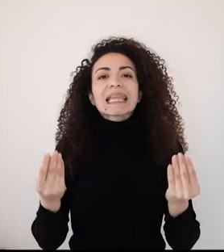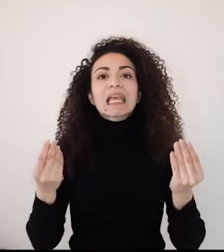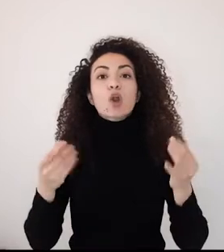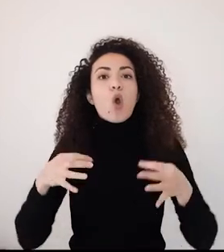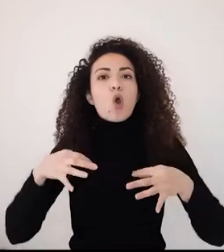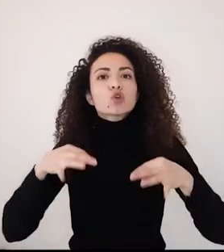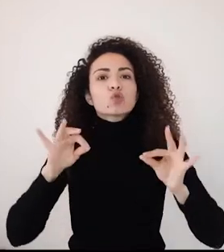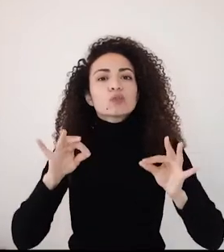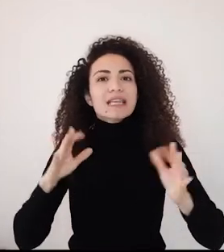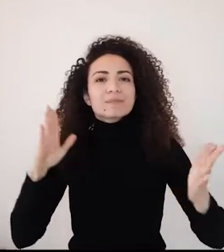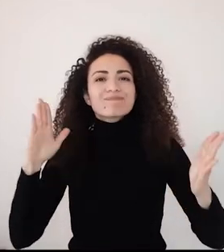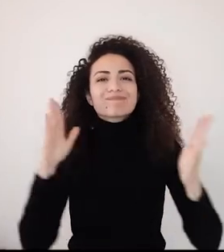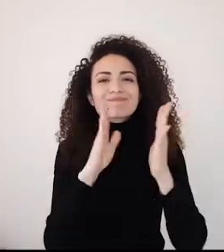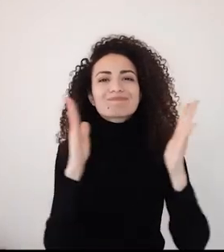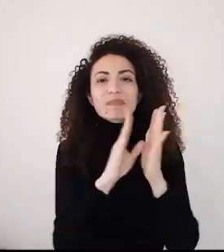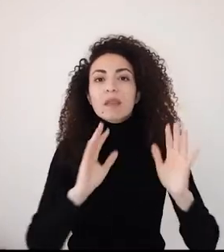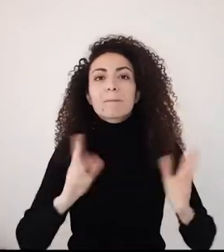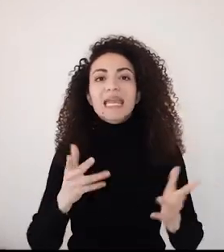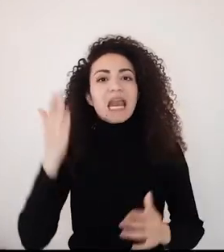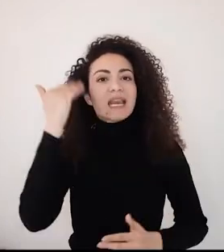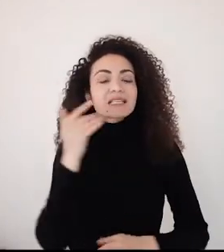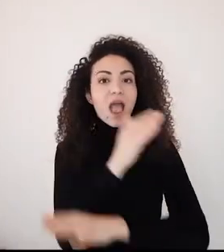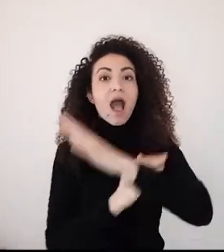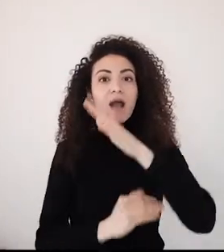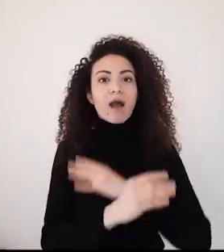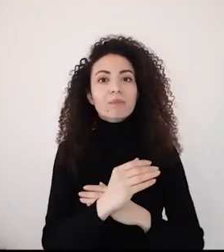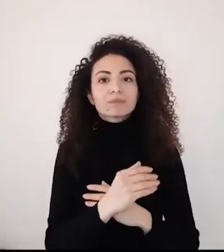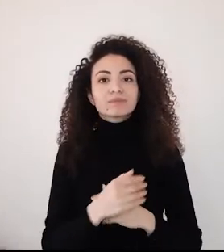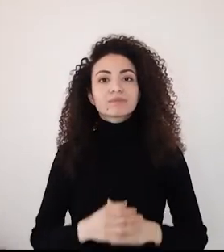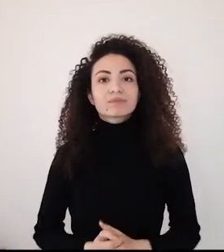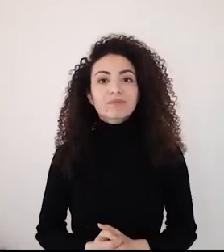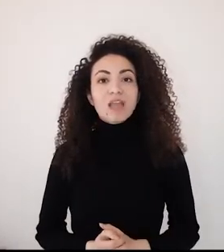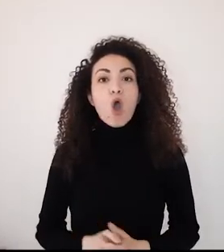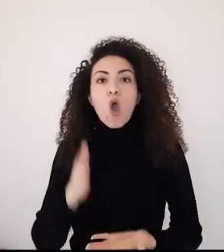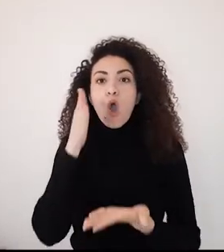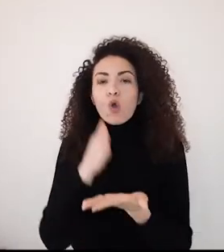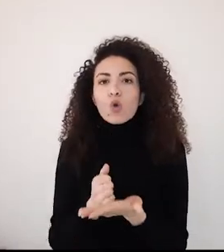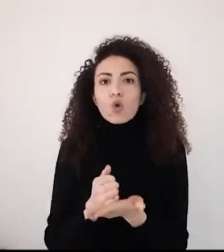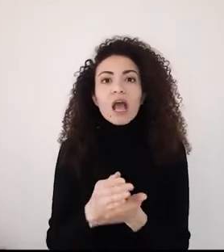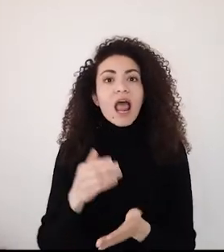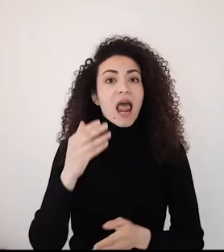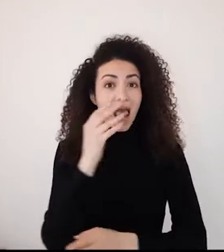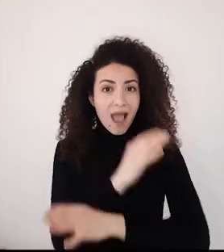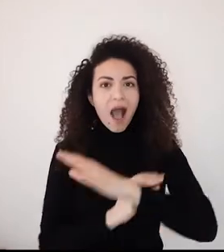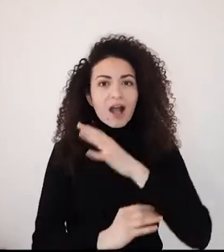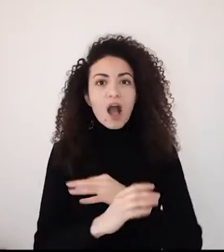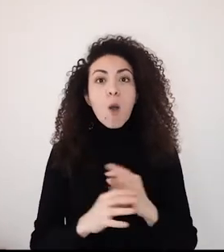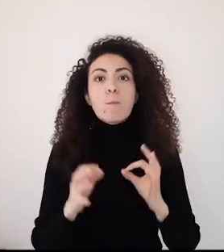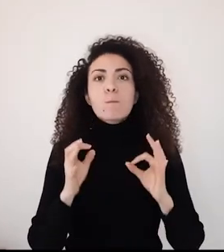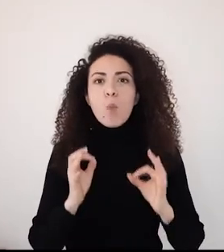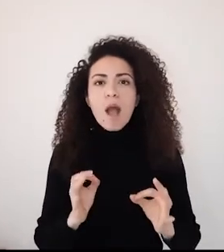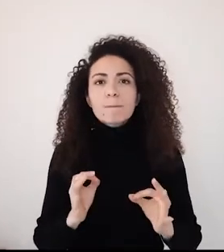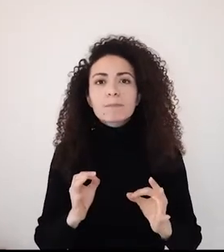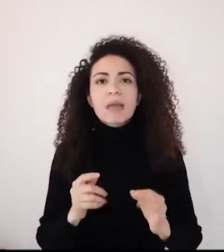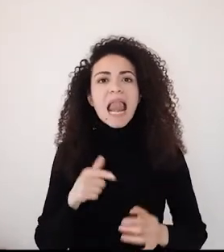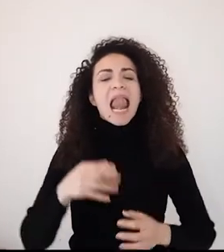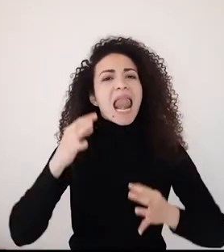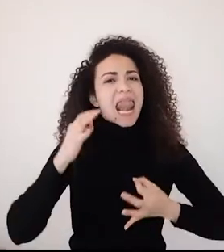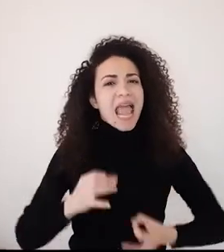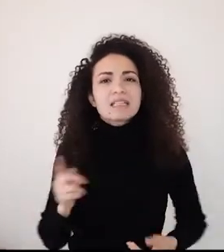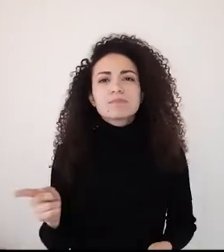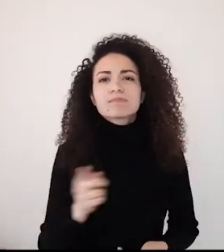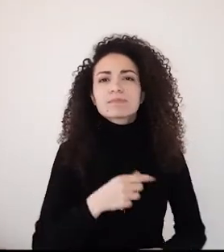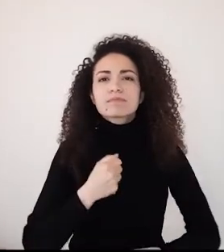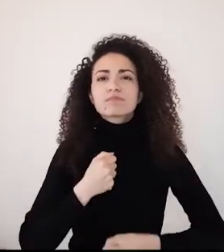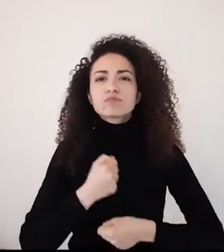and women with disabilities. Ensuring and upholding disability rights is not just the right thing to do.